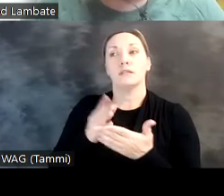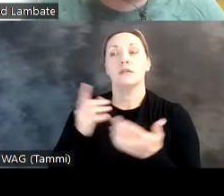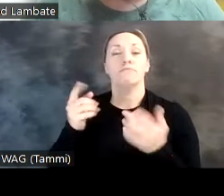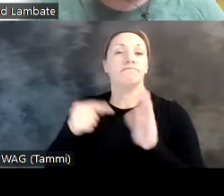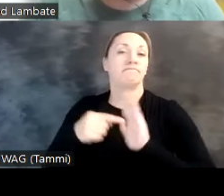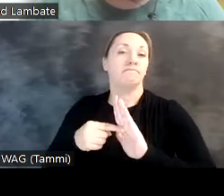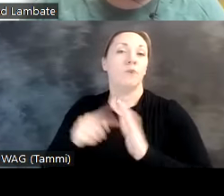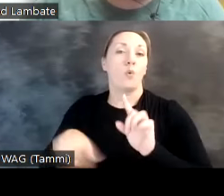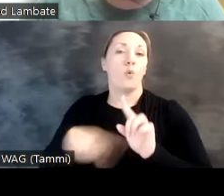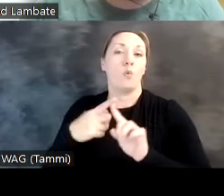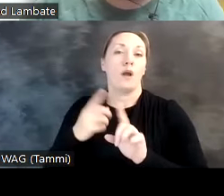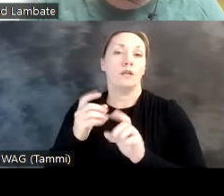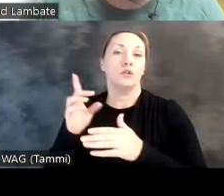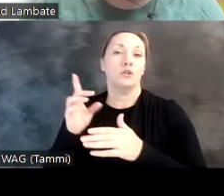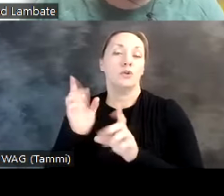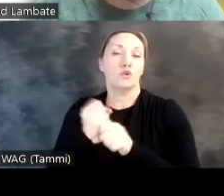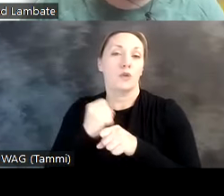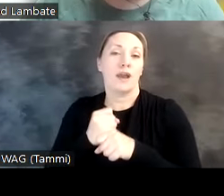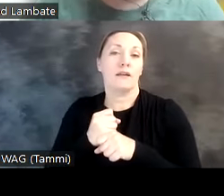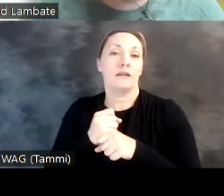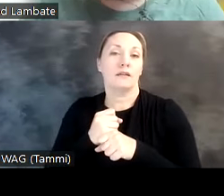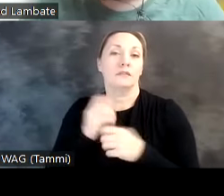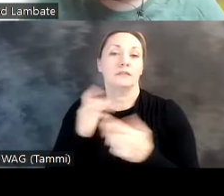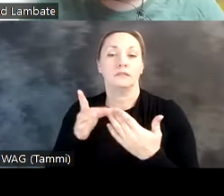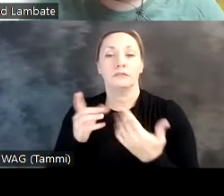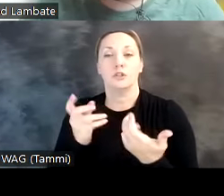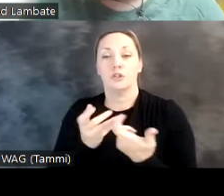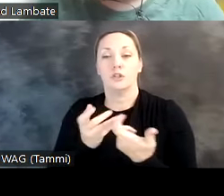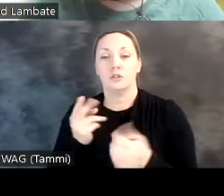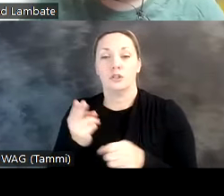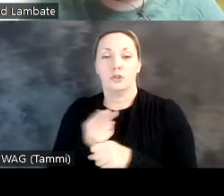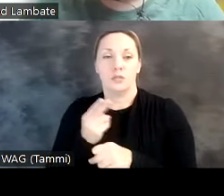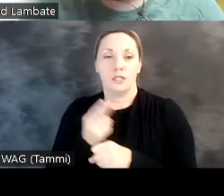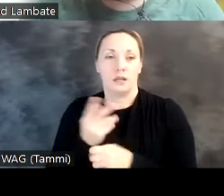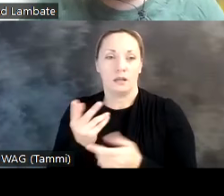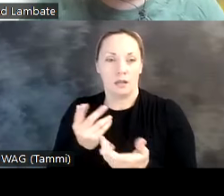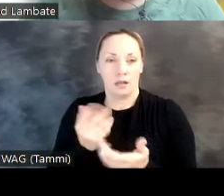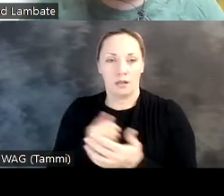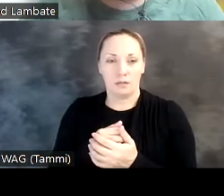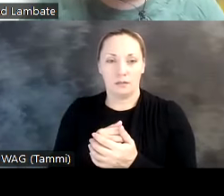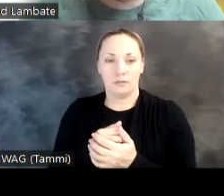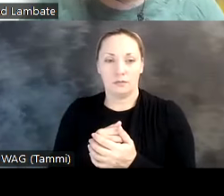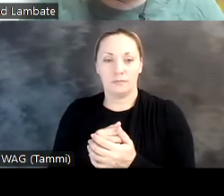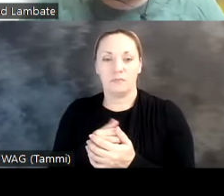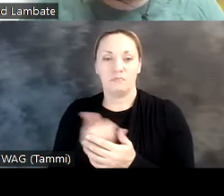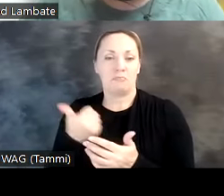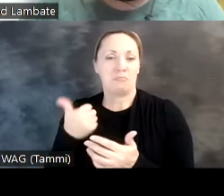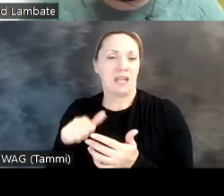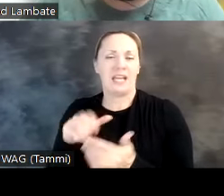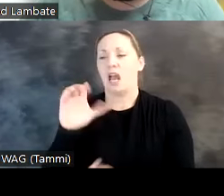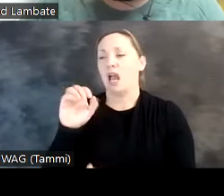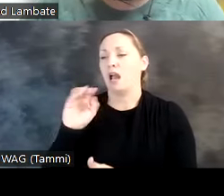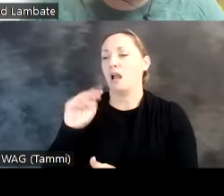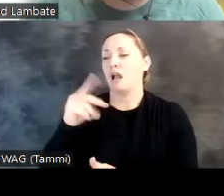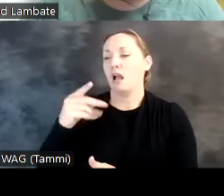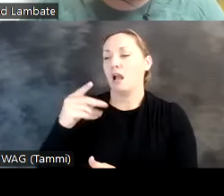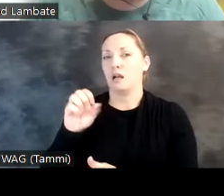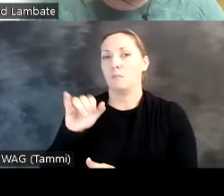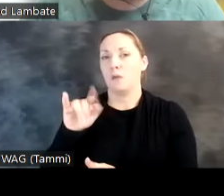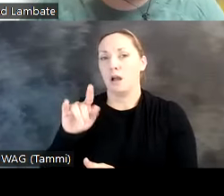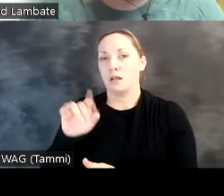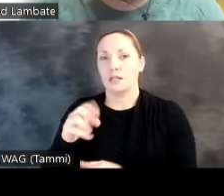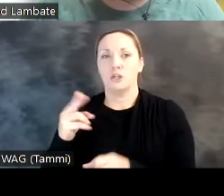creating a custom component using div or span, or it could be also any composite widget that are being used on